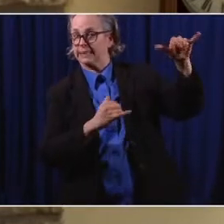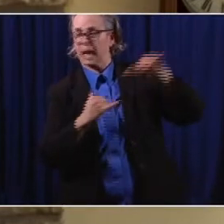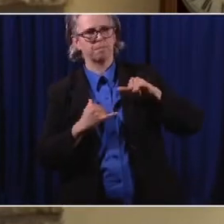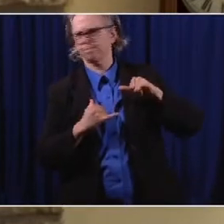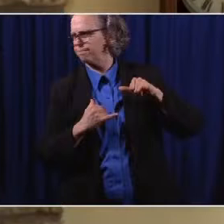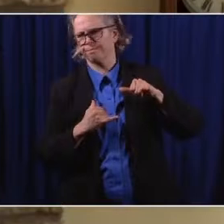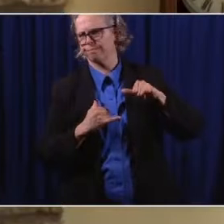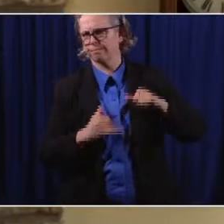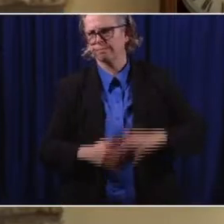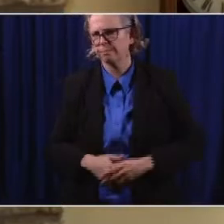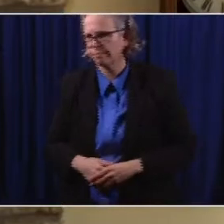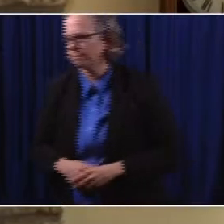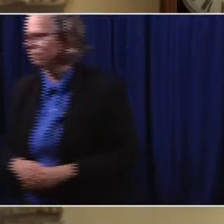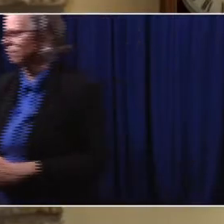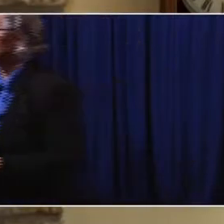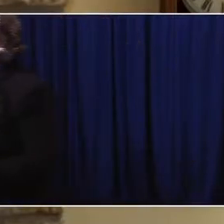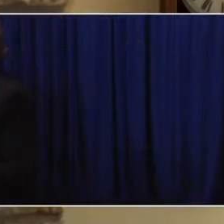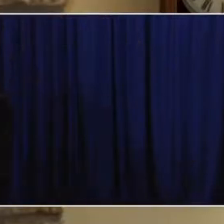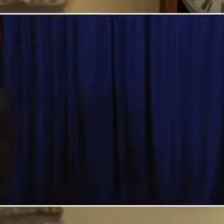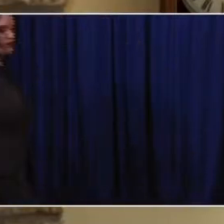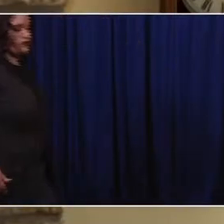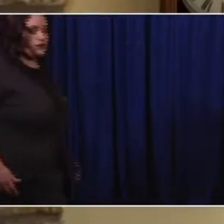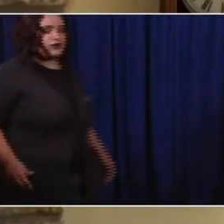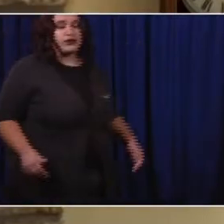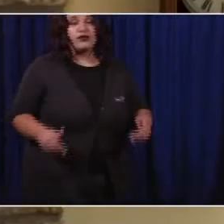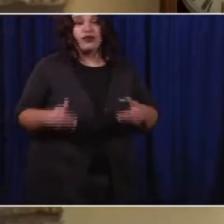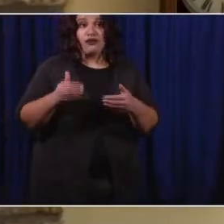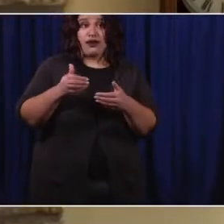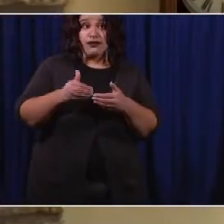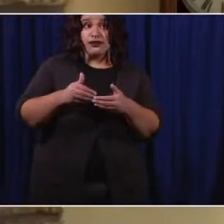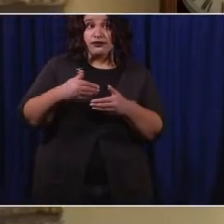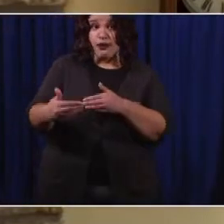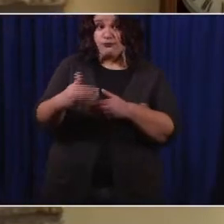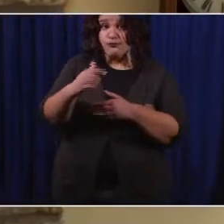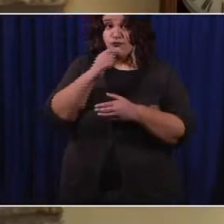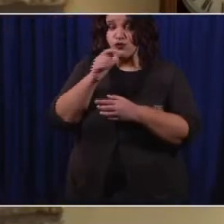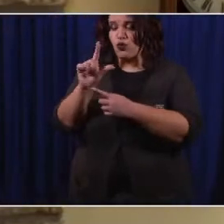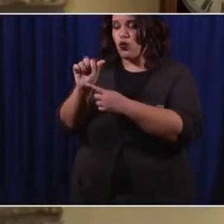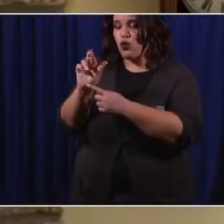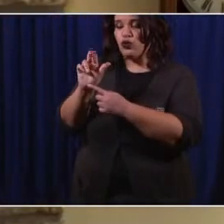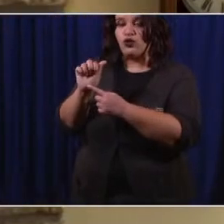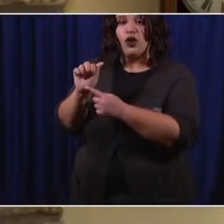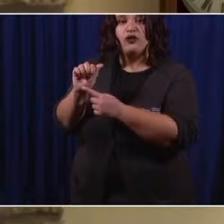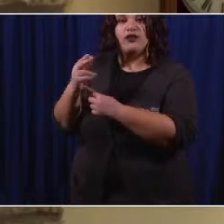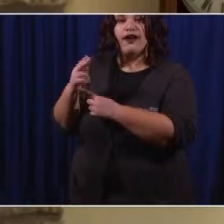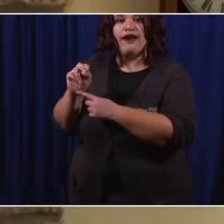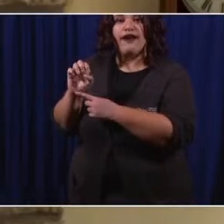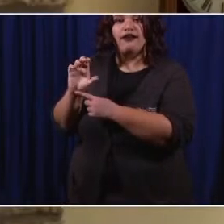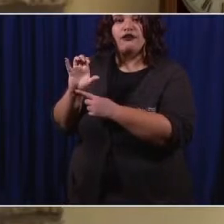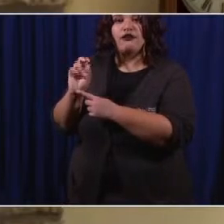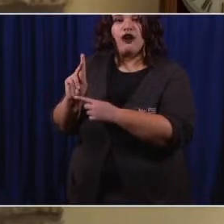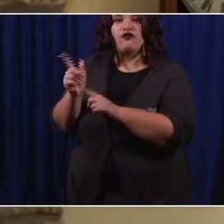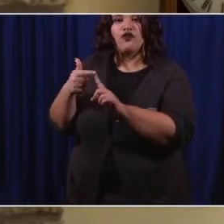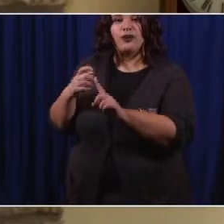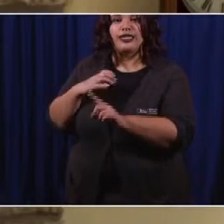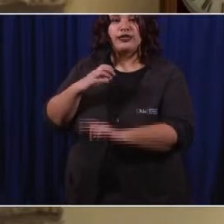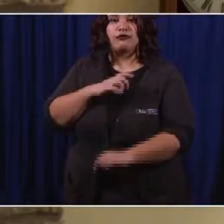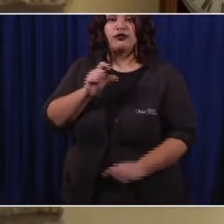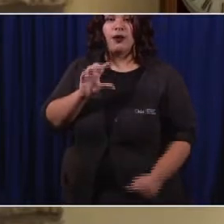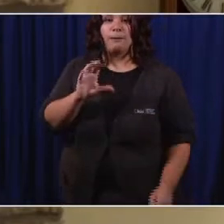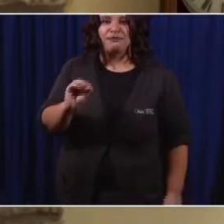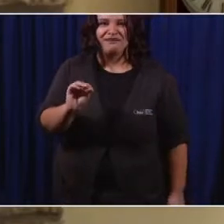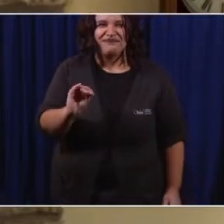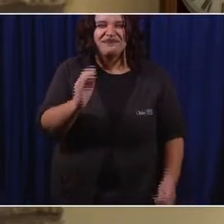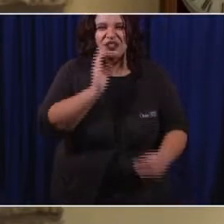Next question is from Laura Hancock at cleveland.com. Good afternoon, Governor. Hey, Laura. Hi, I'm